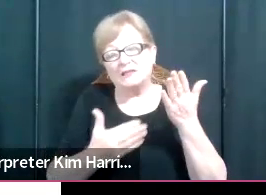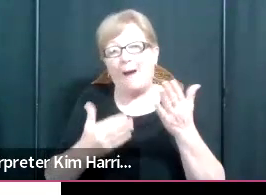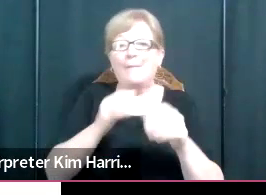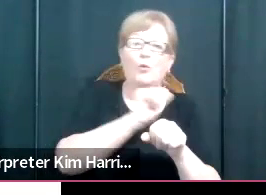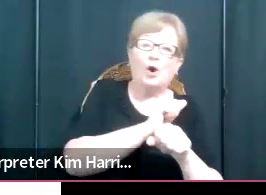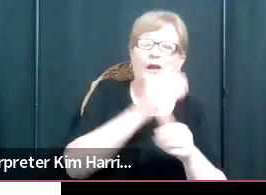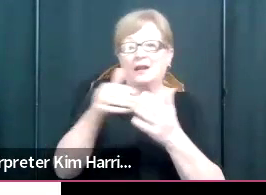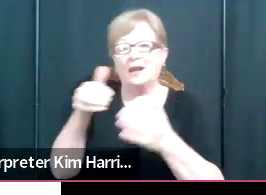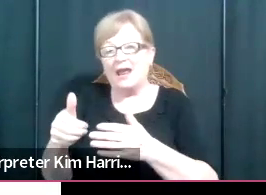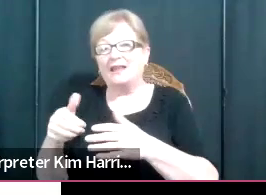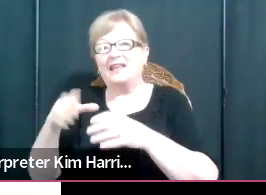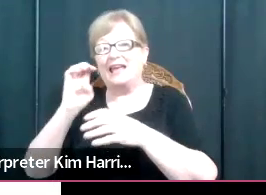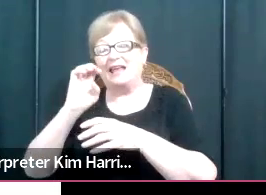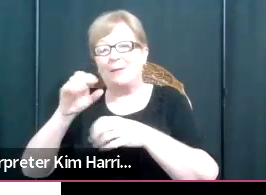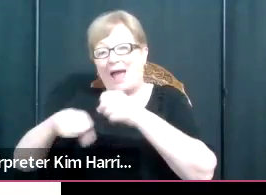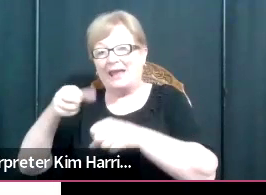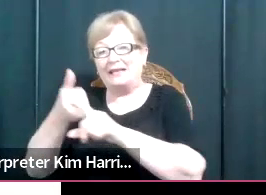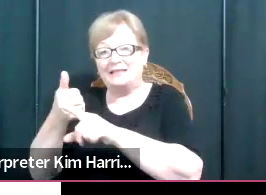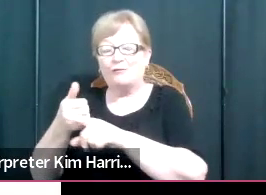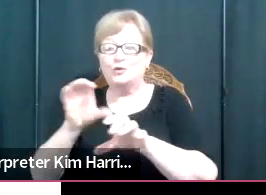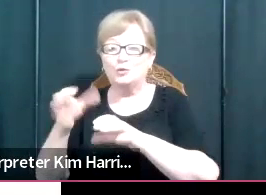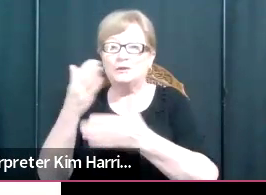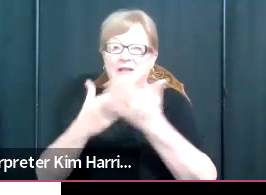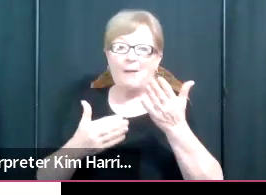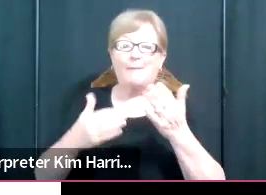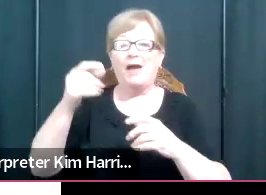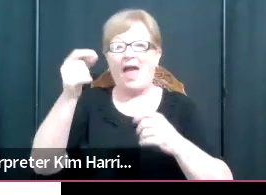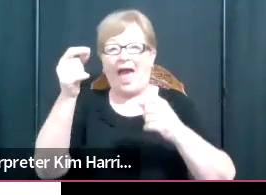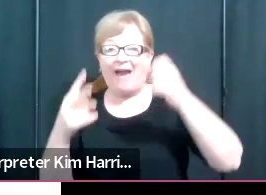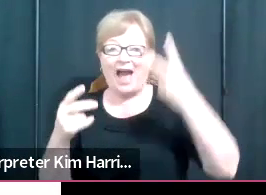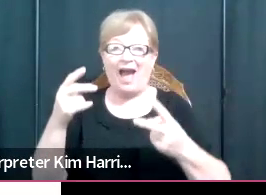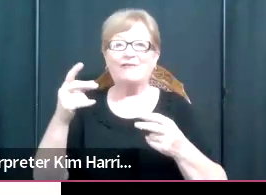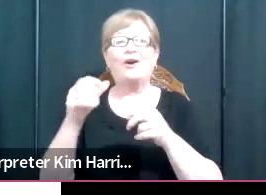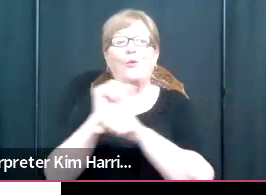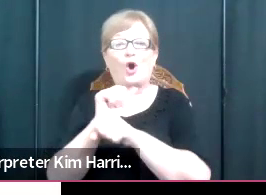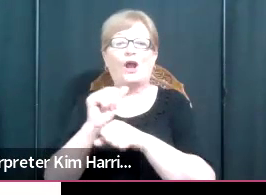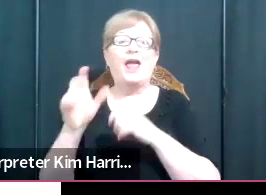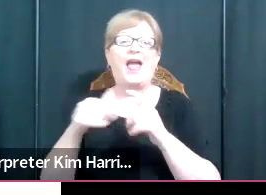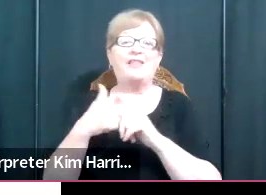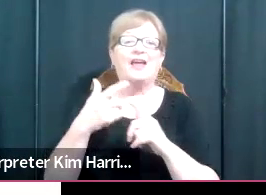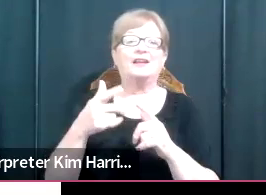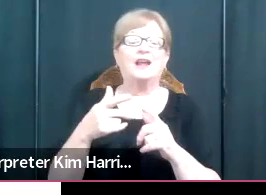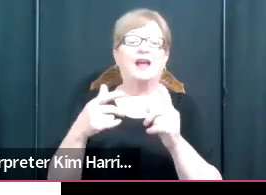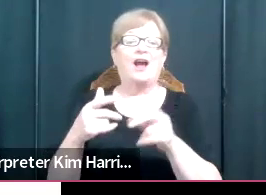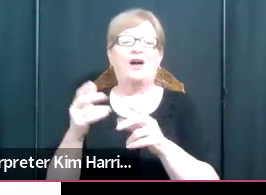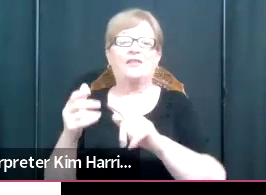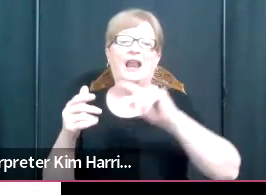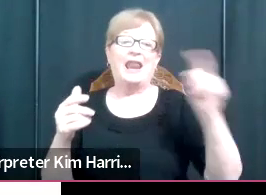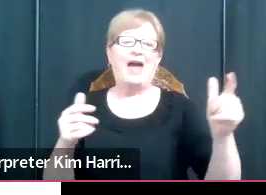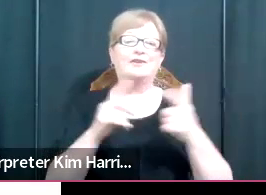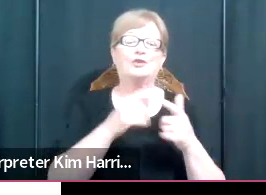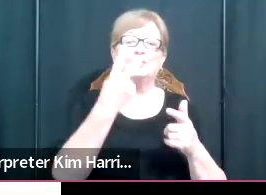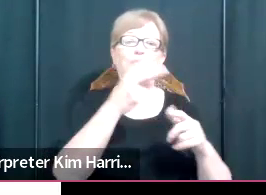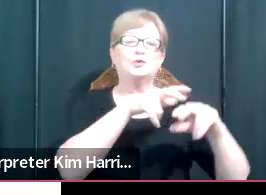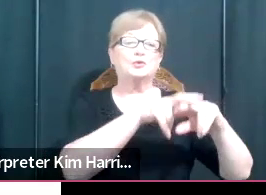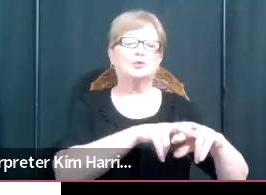or as little as you're comfortable with. And then the two swings on the left here, the first one has a little one sitting